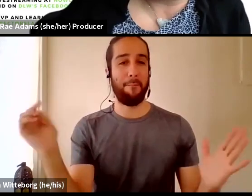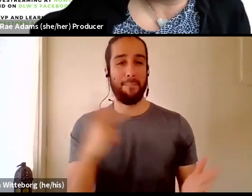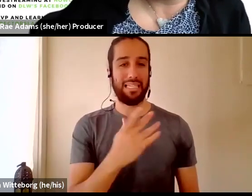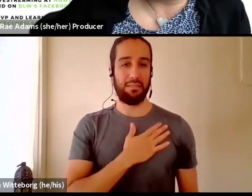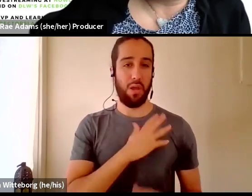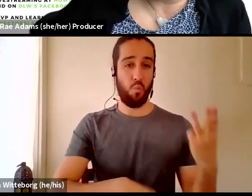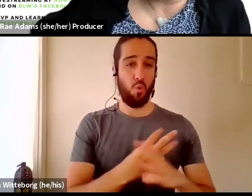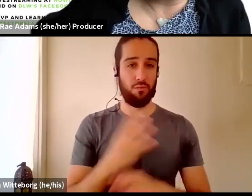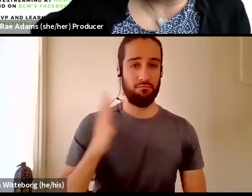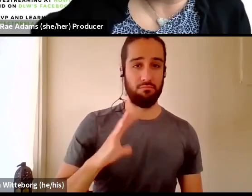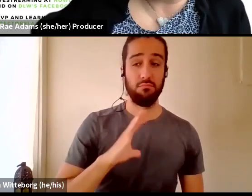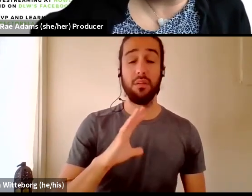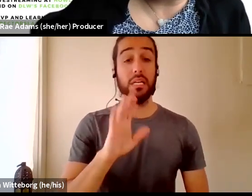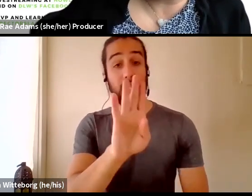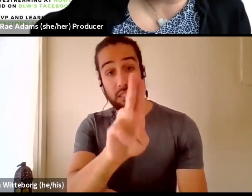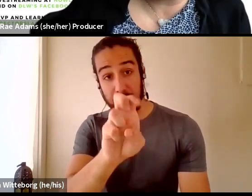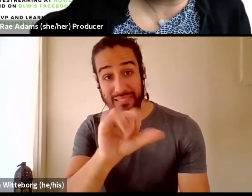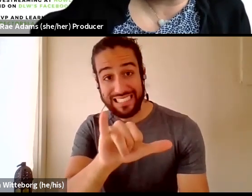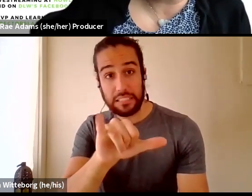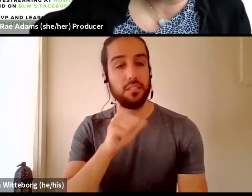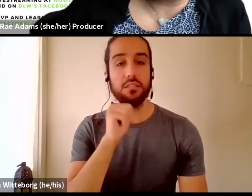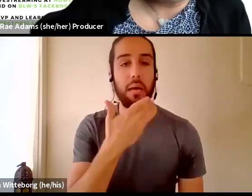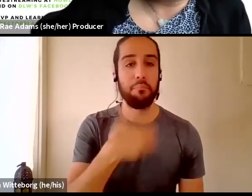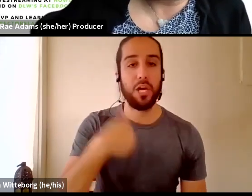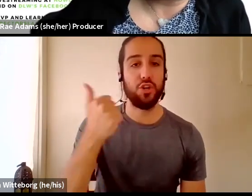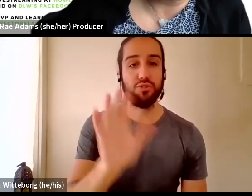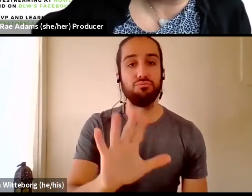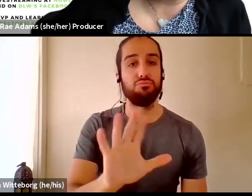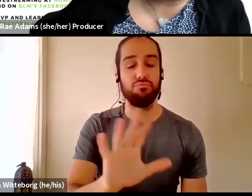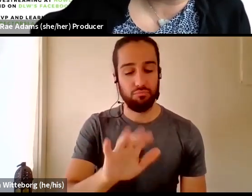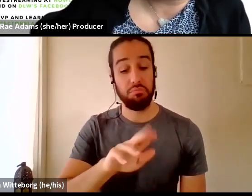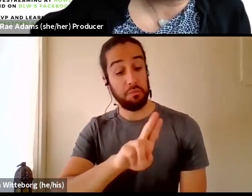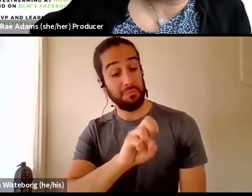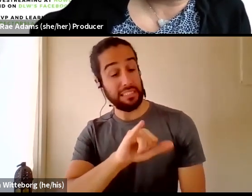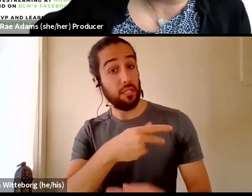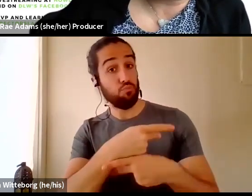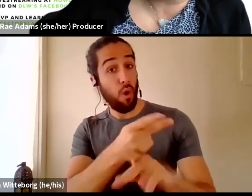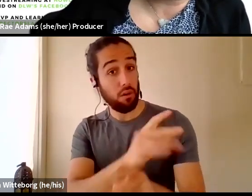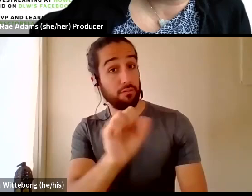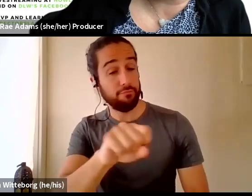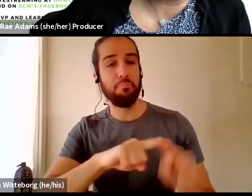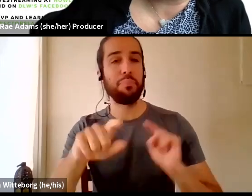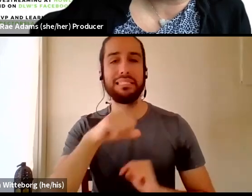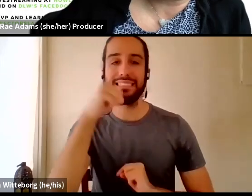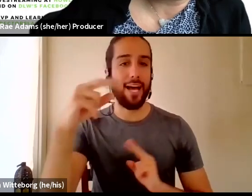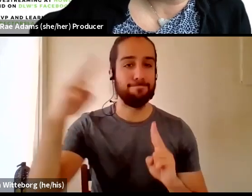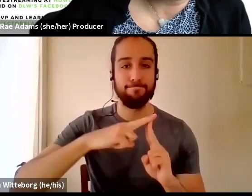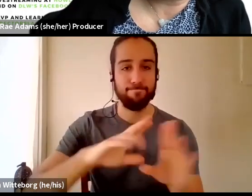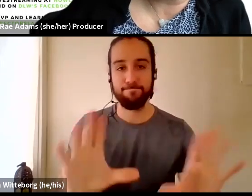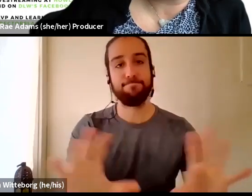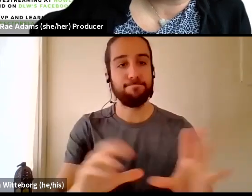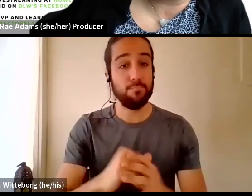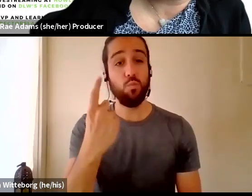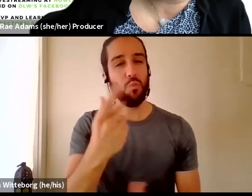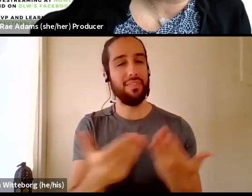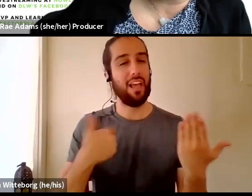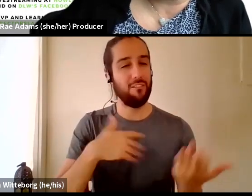is productive, but it's not deep. And one of the things I've learned in these last few months is